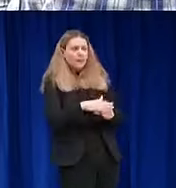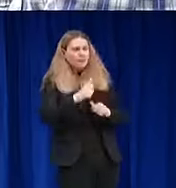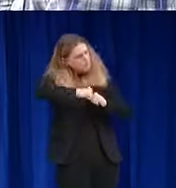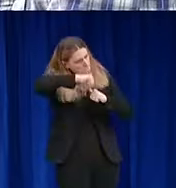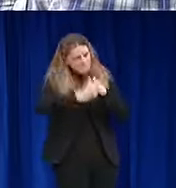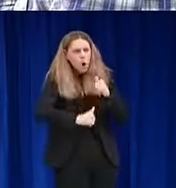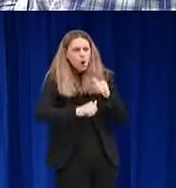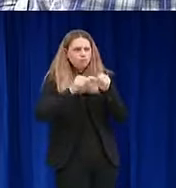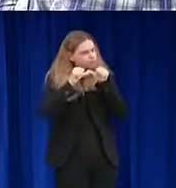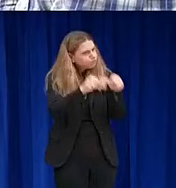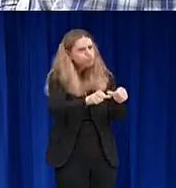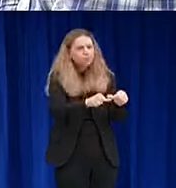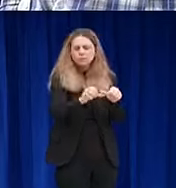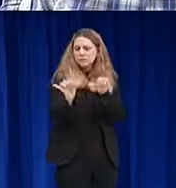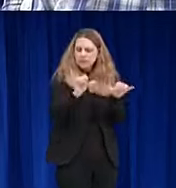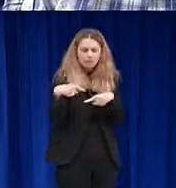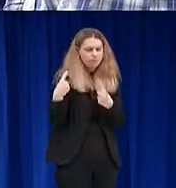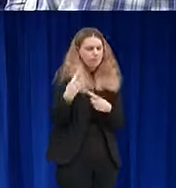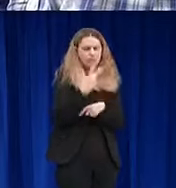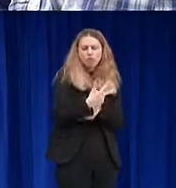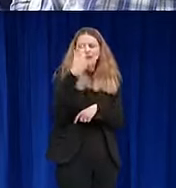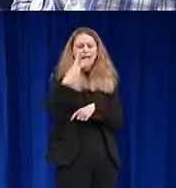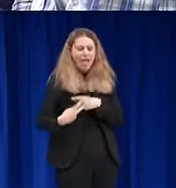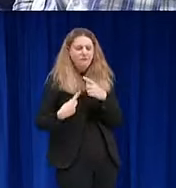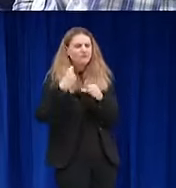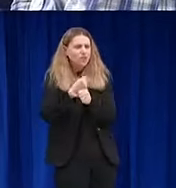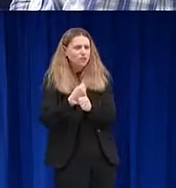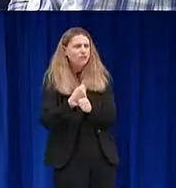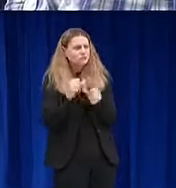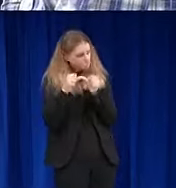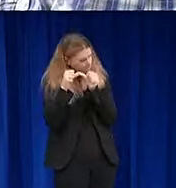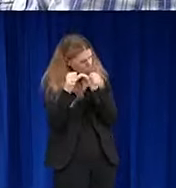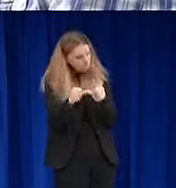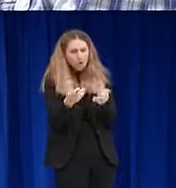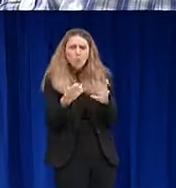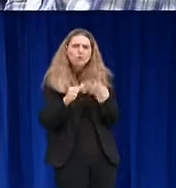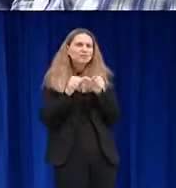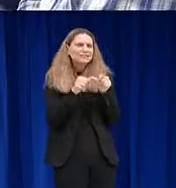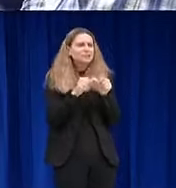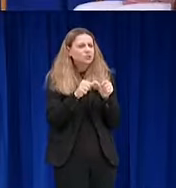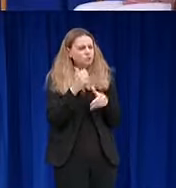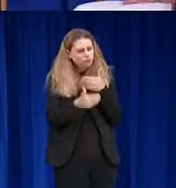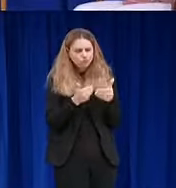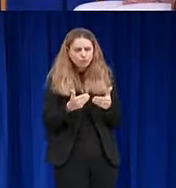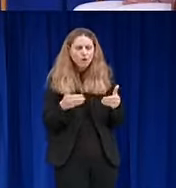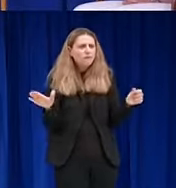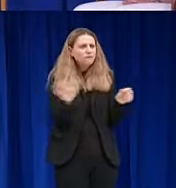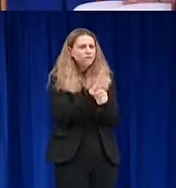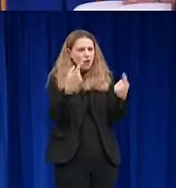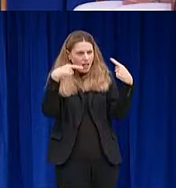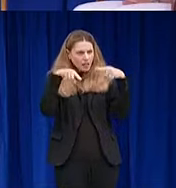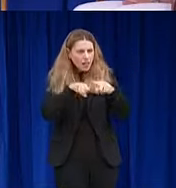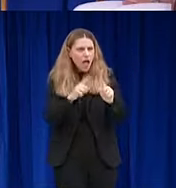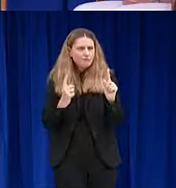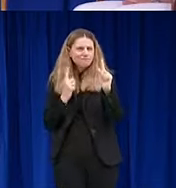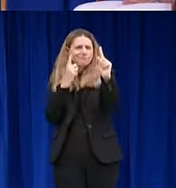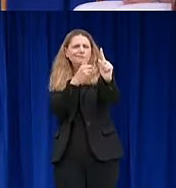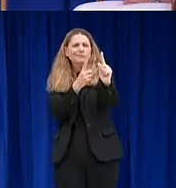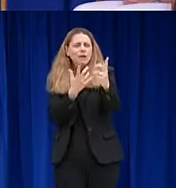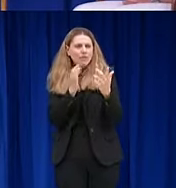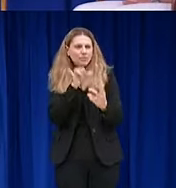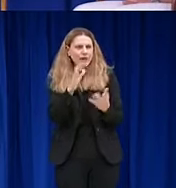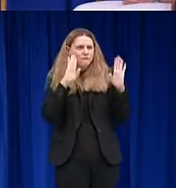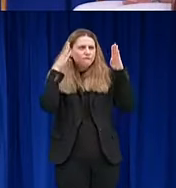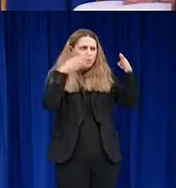over the past 3.5 years, to continue our progress in full alignment with our focus on readiness and our